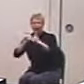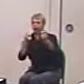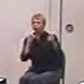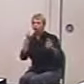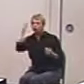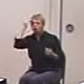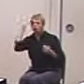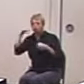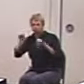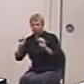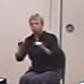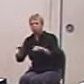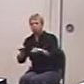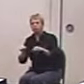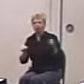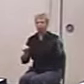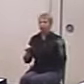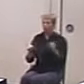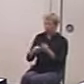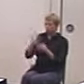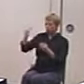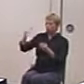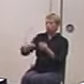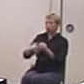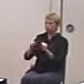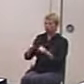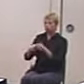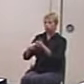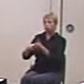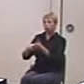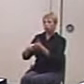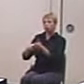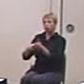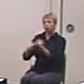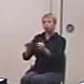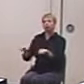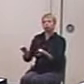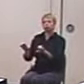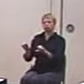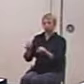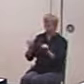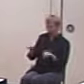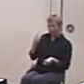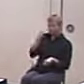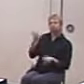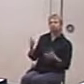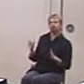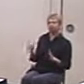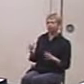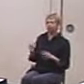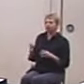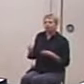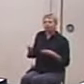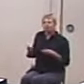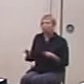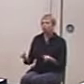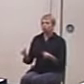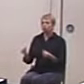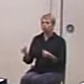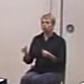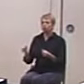Because once in a while we'll do something and she'll demonstrate she can do it. And so I have seen her do it. She's not the most fluent with it of anybody,